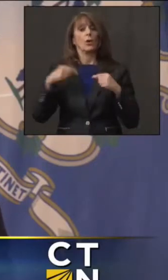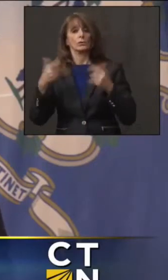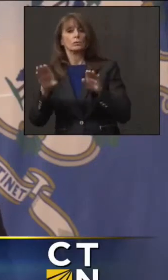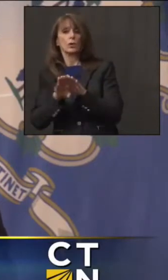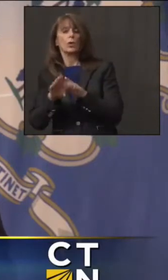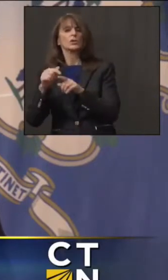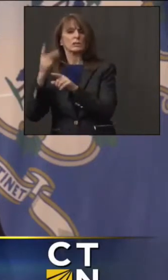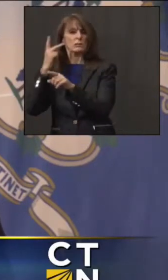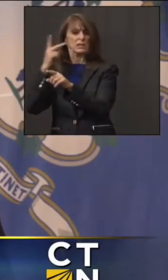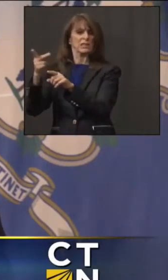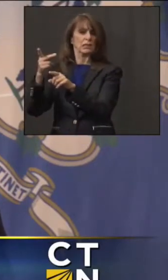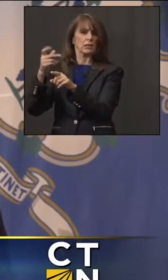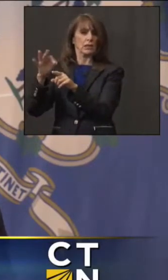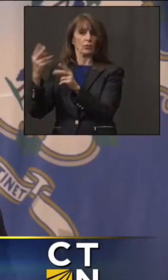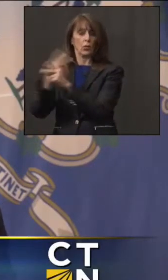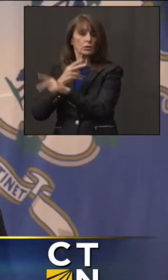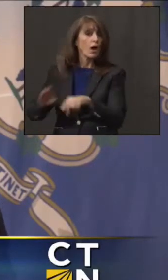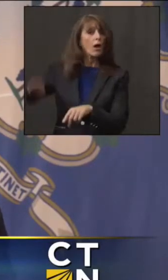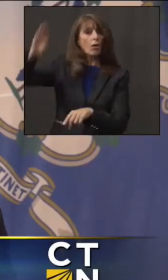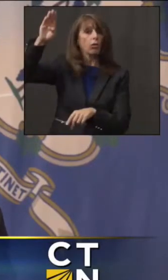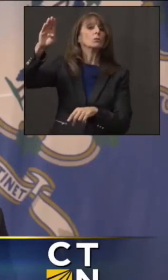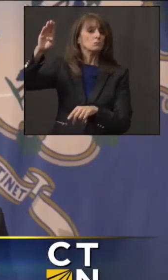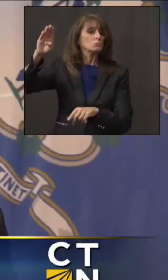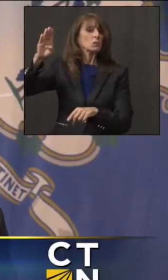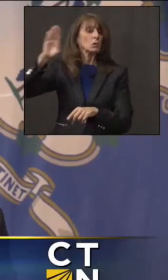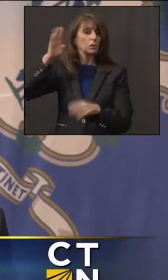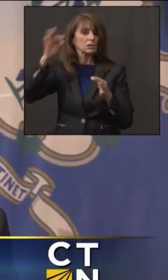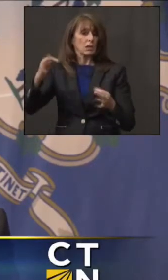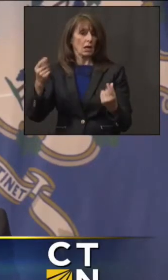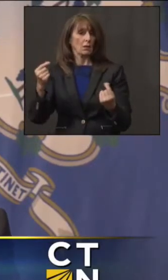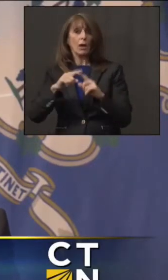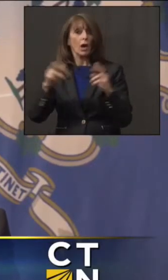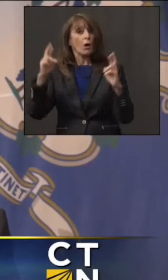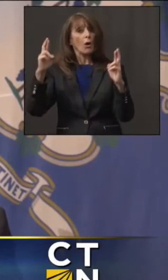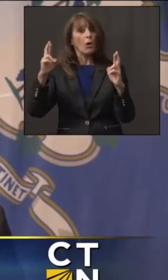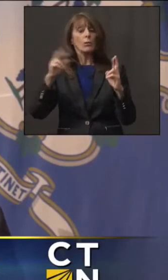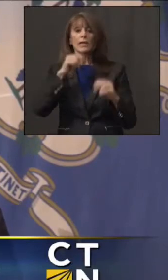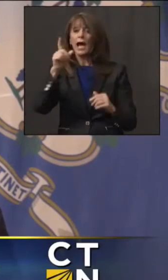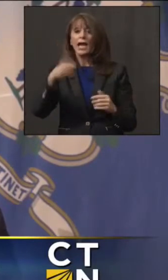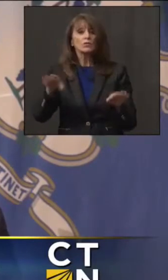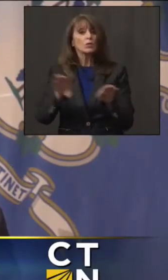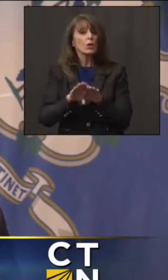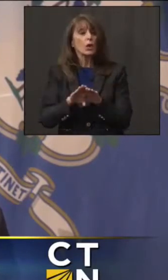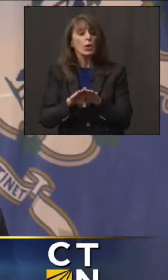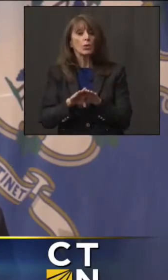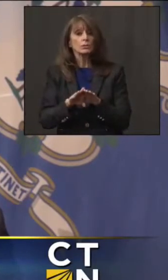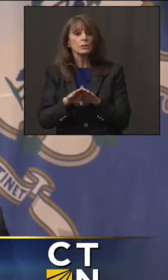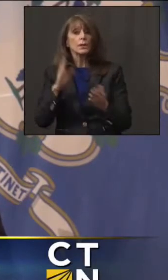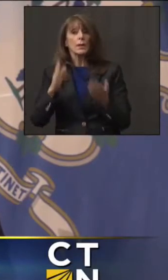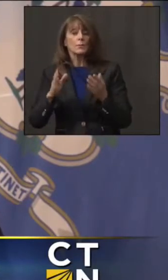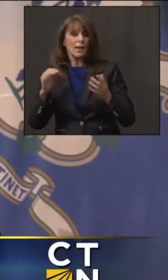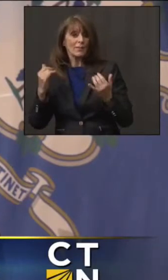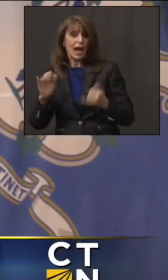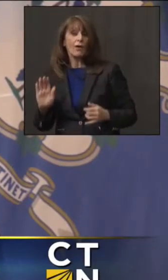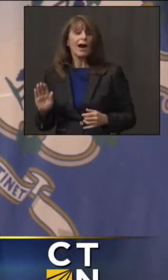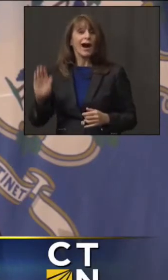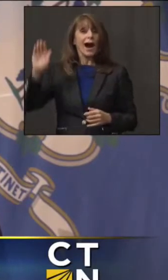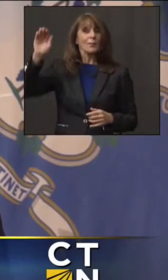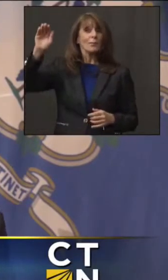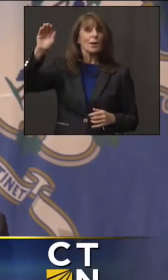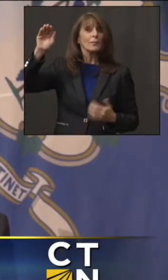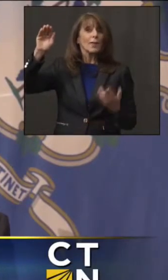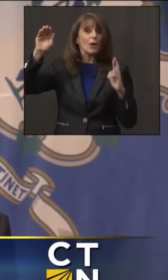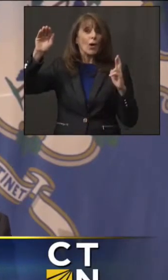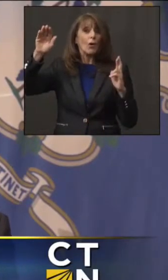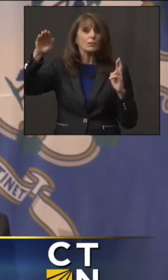what, if anything, we have to do further in terms of closing. Hopefully we don't have to. Maybe we're bending the curve with the right balance we've got right now.